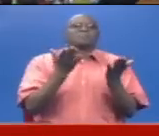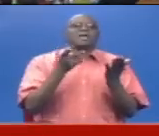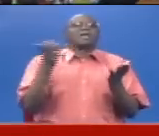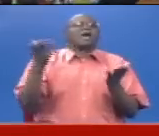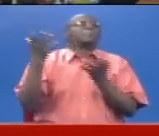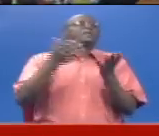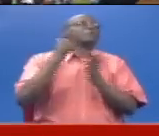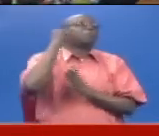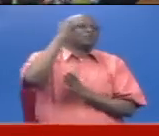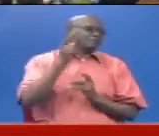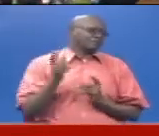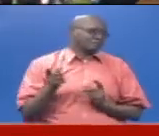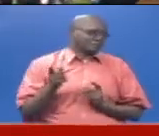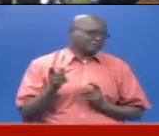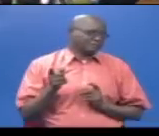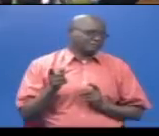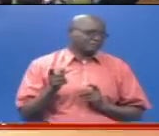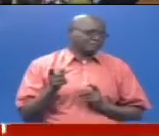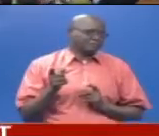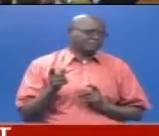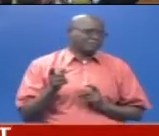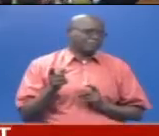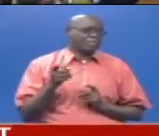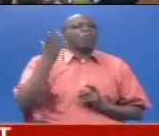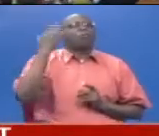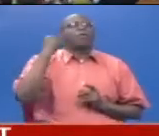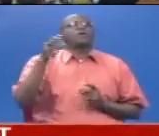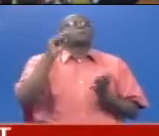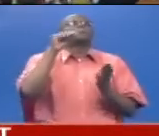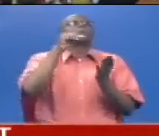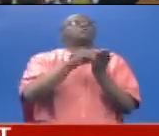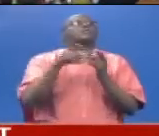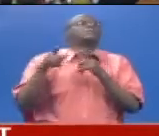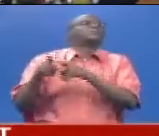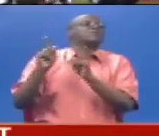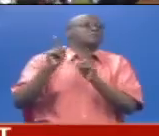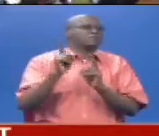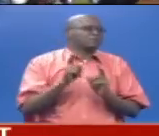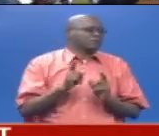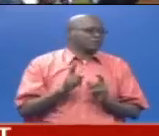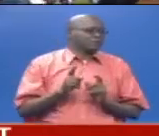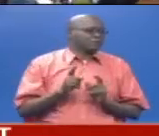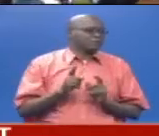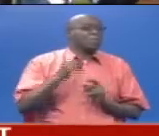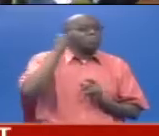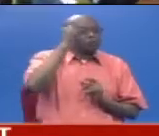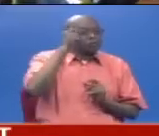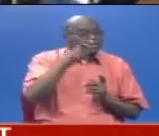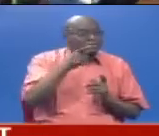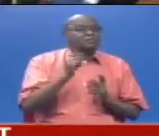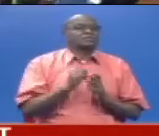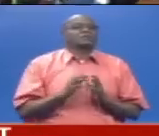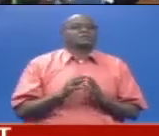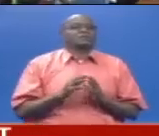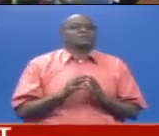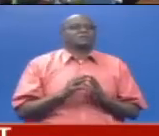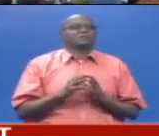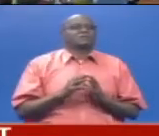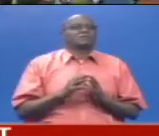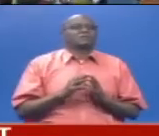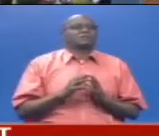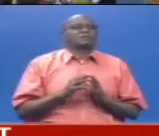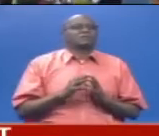know? Mm-hmm. Because he's placing himself. No, the real politics. If he was playing politics right from the word go, surely the numbers he got would have